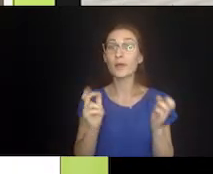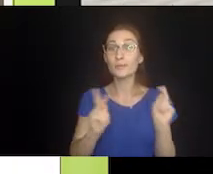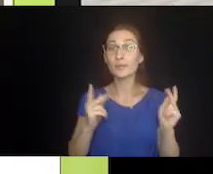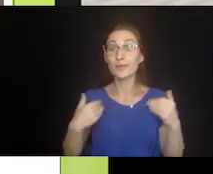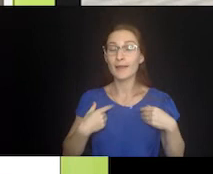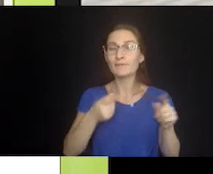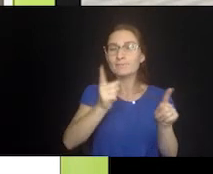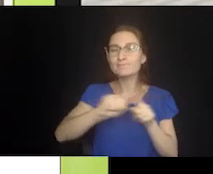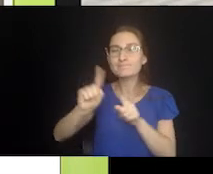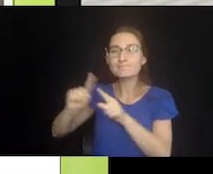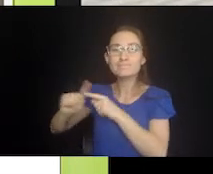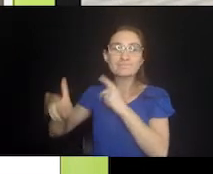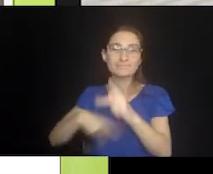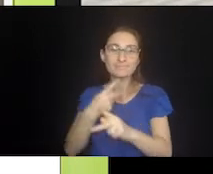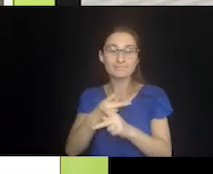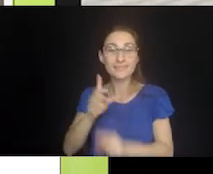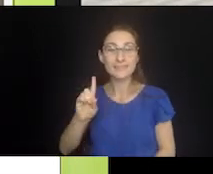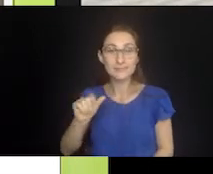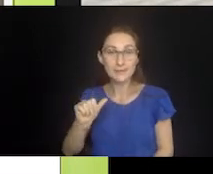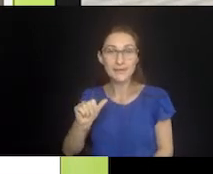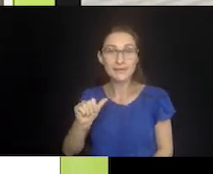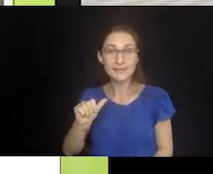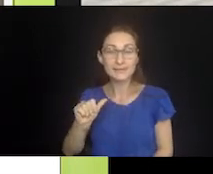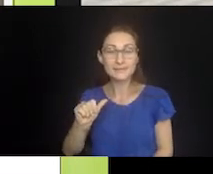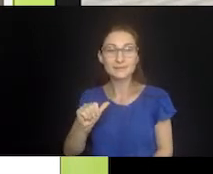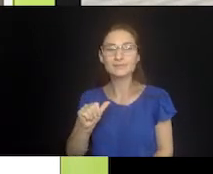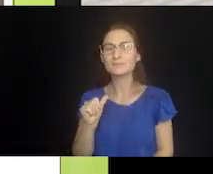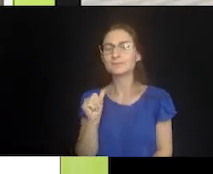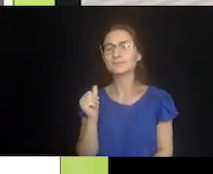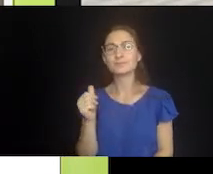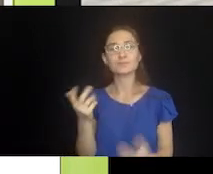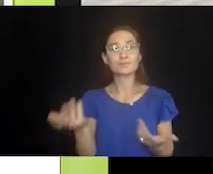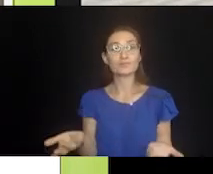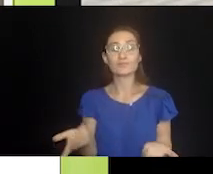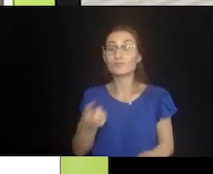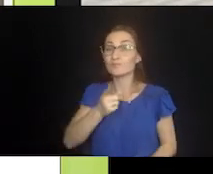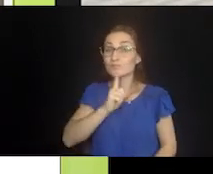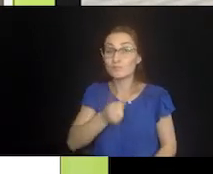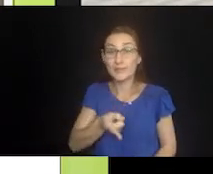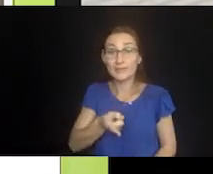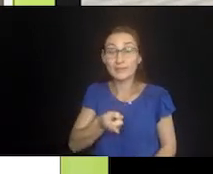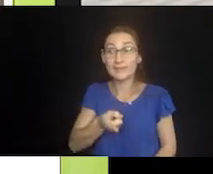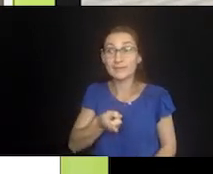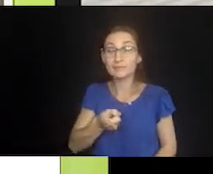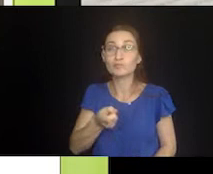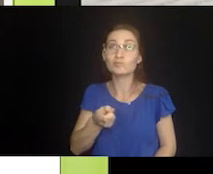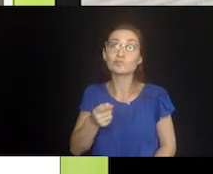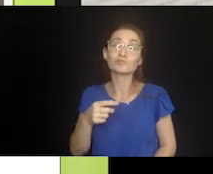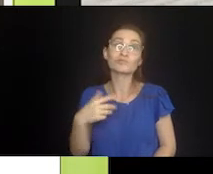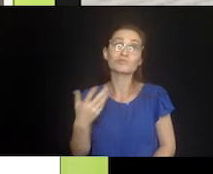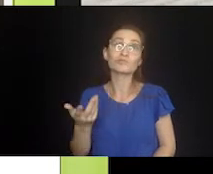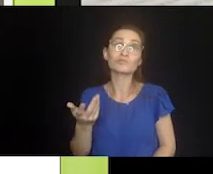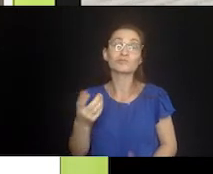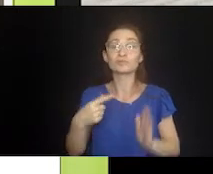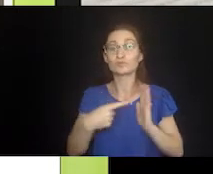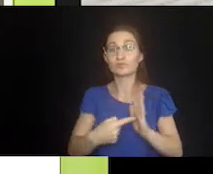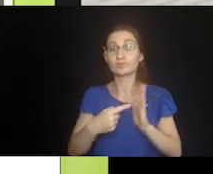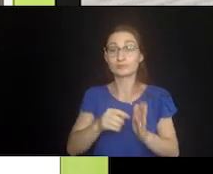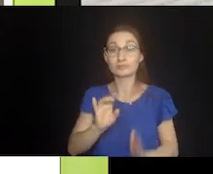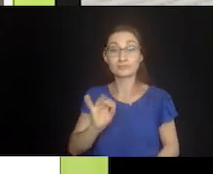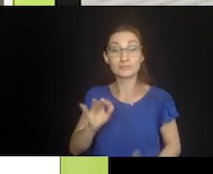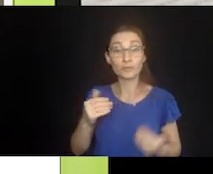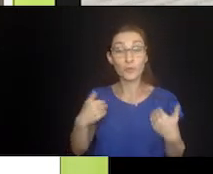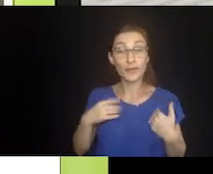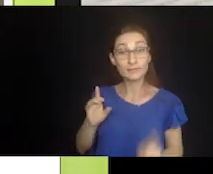possible, which means you want people with different types of disabilities, because really you don't know, if